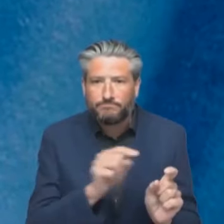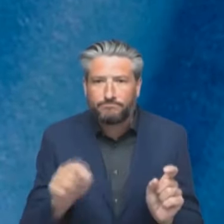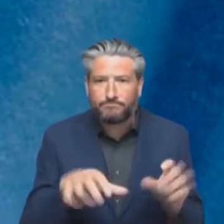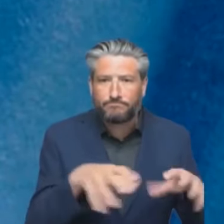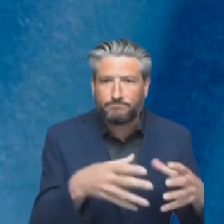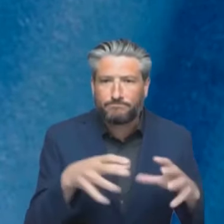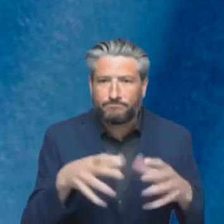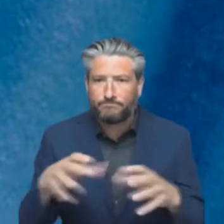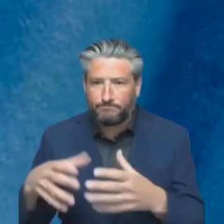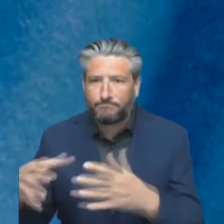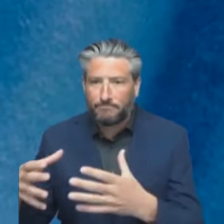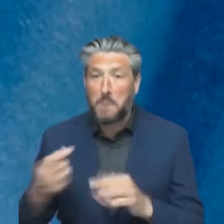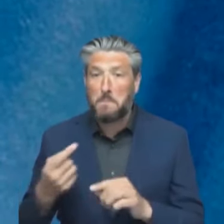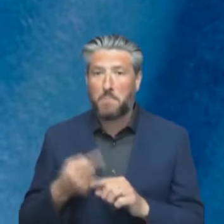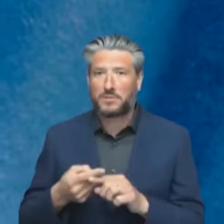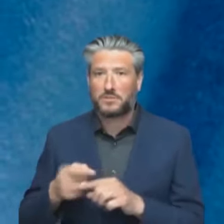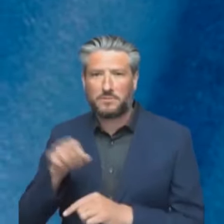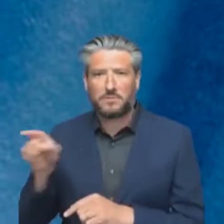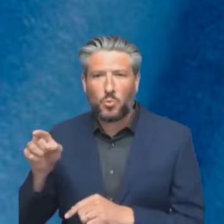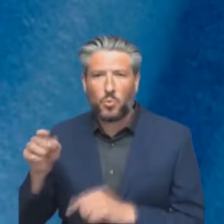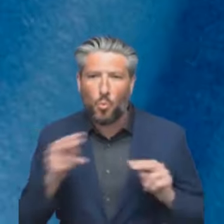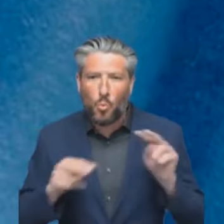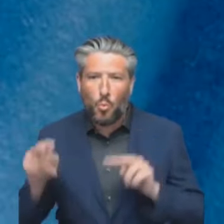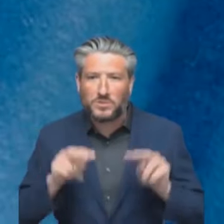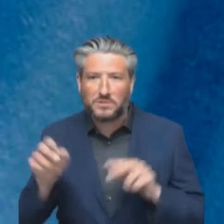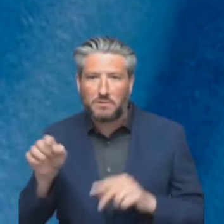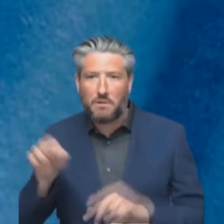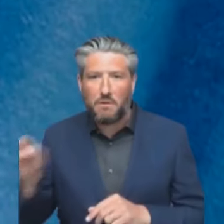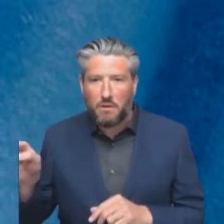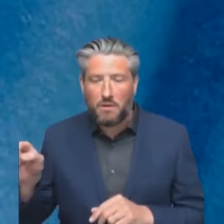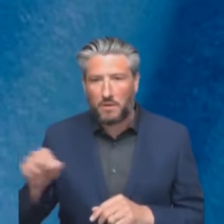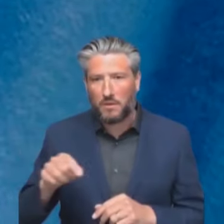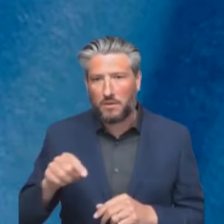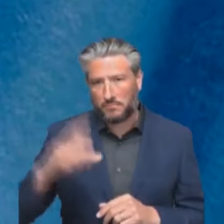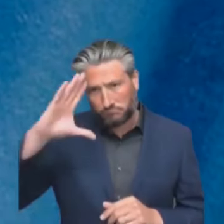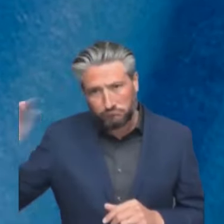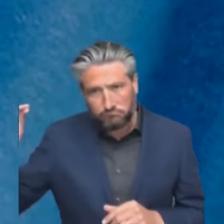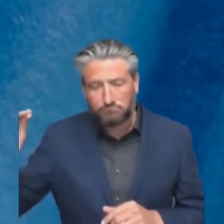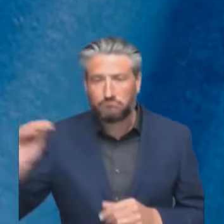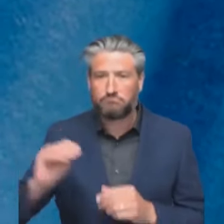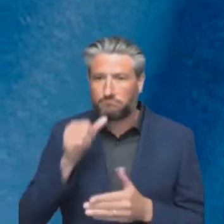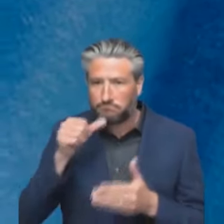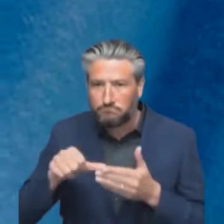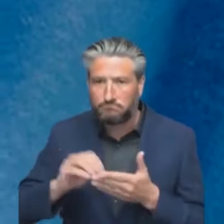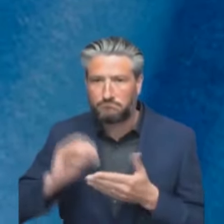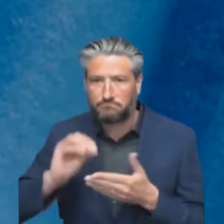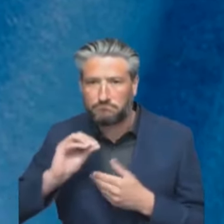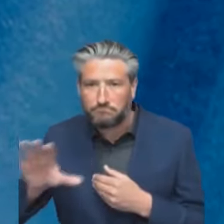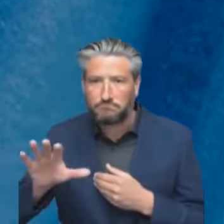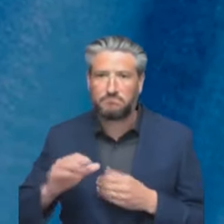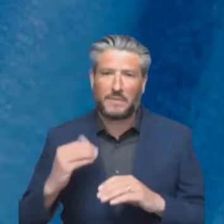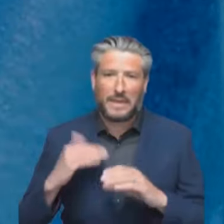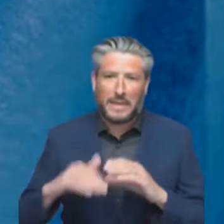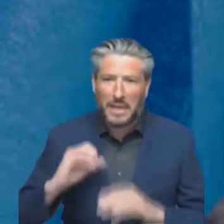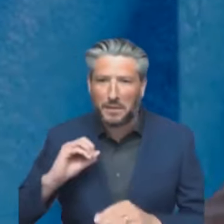were notified either by a post or by email. Now let me come to